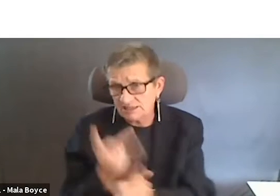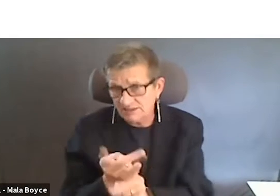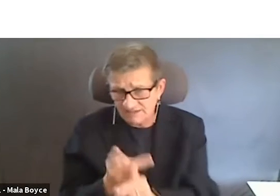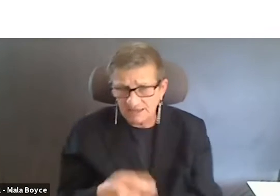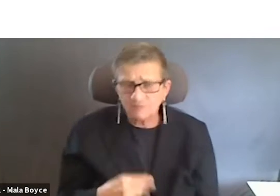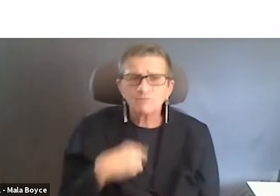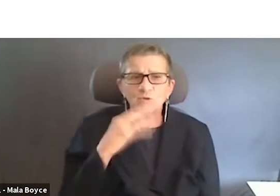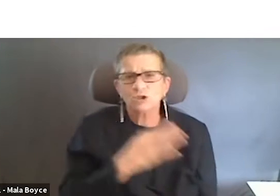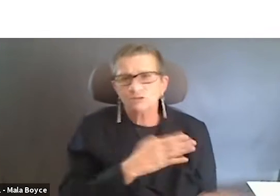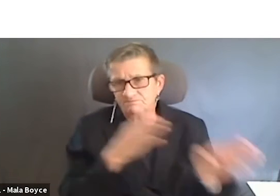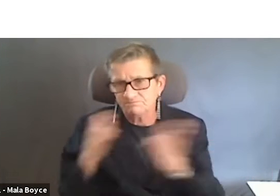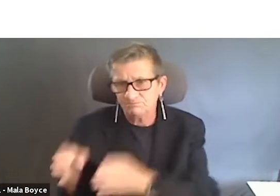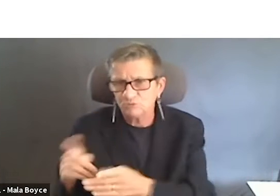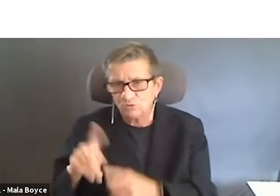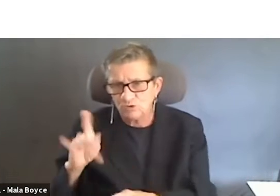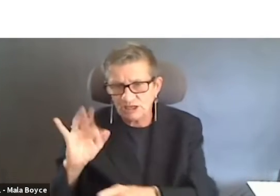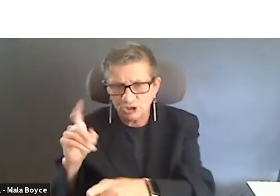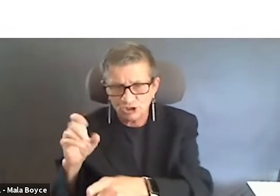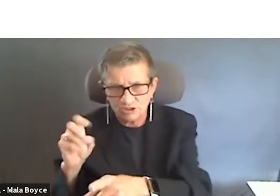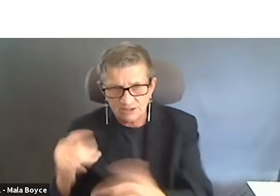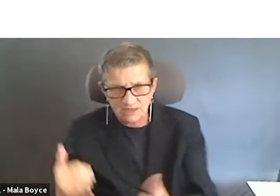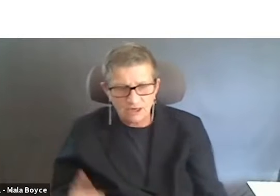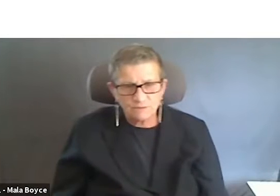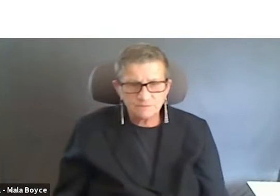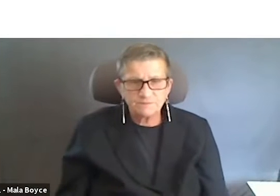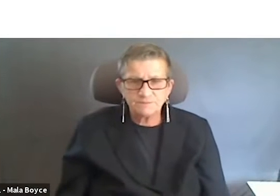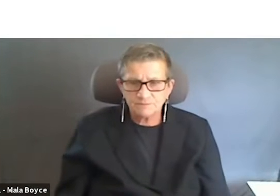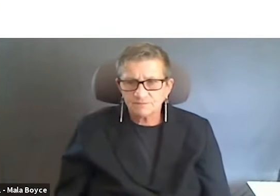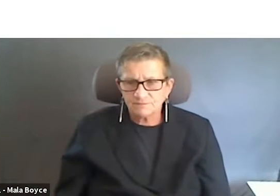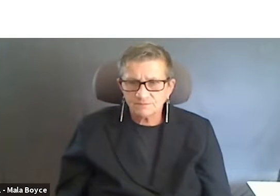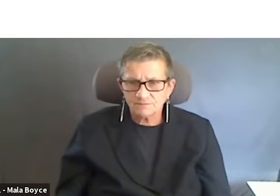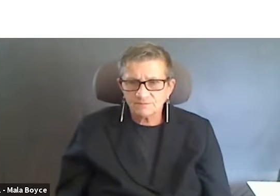I'm going to pass it back to Kirsten.